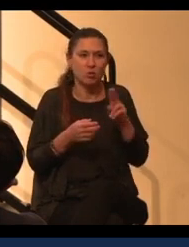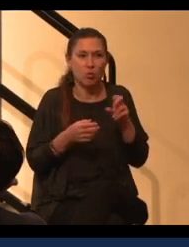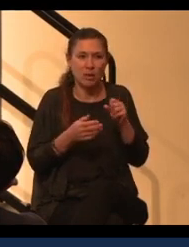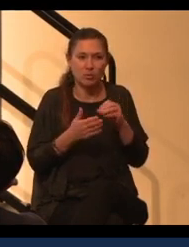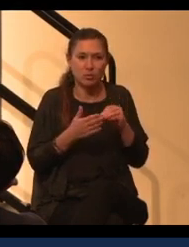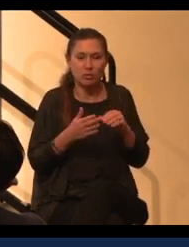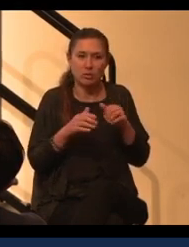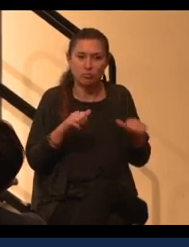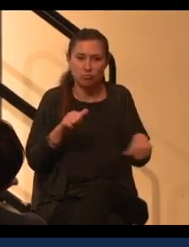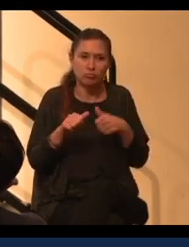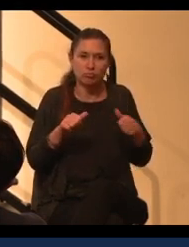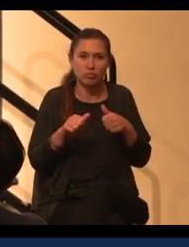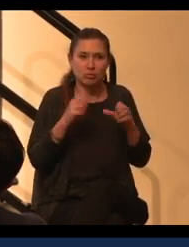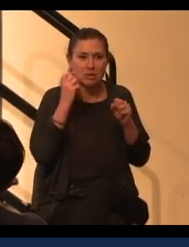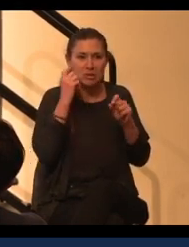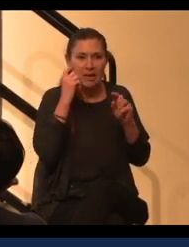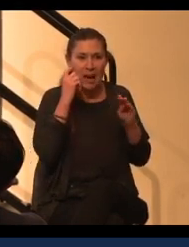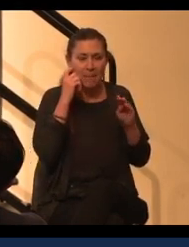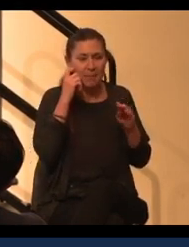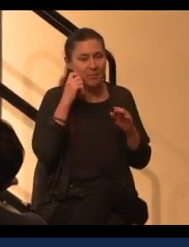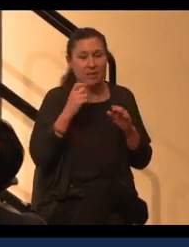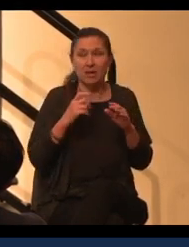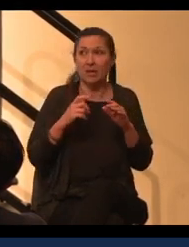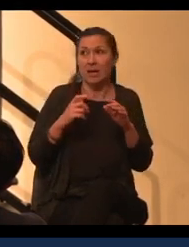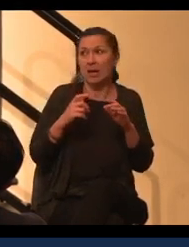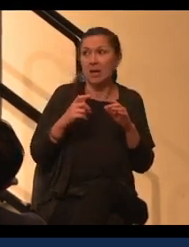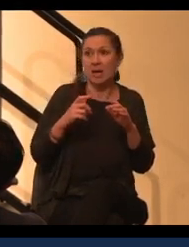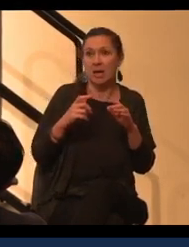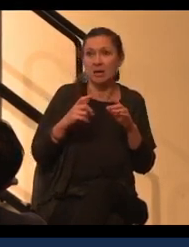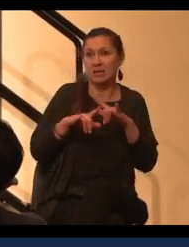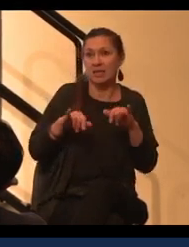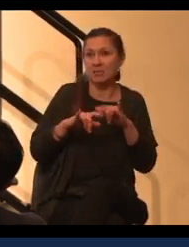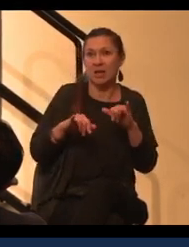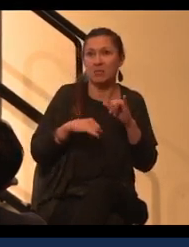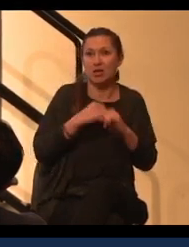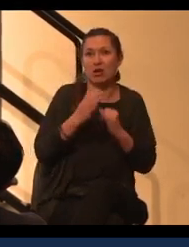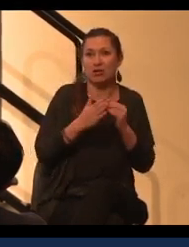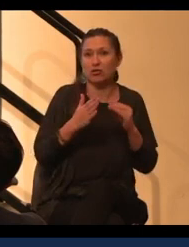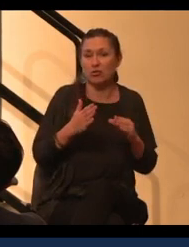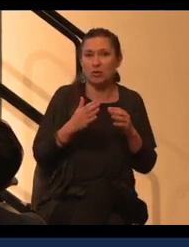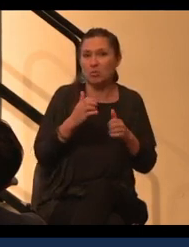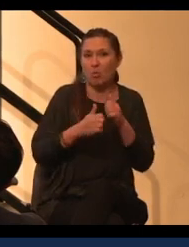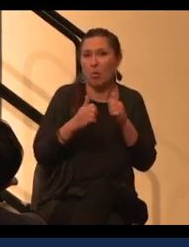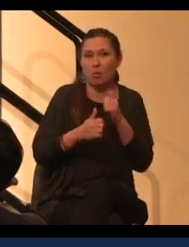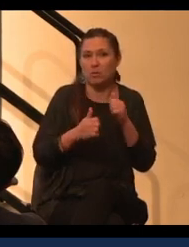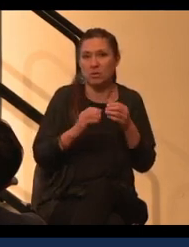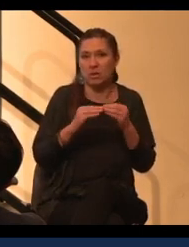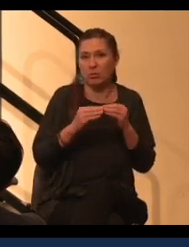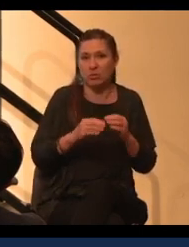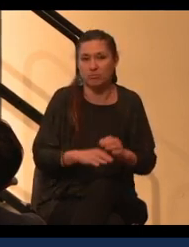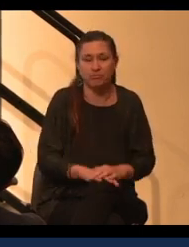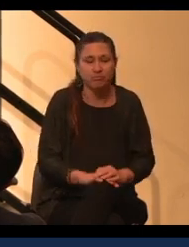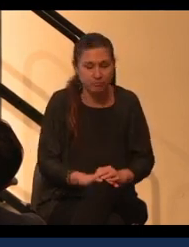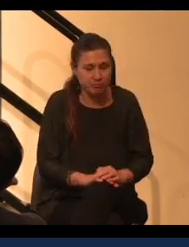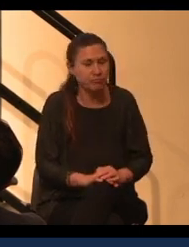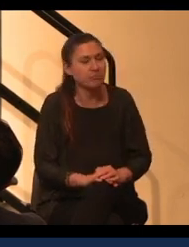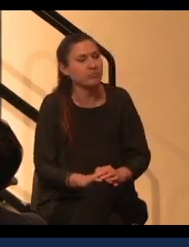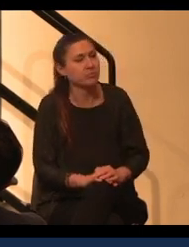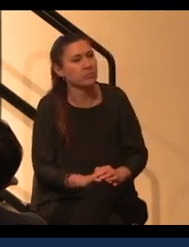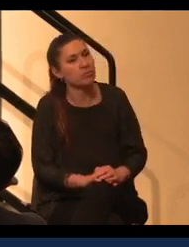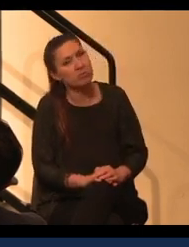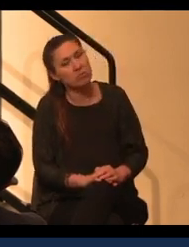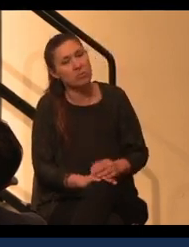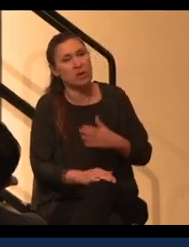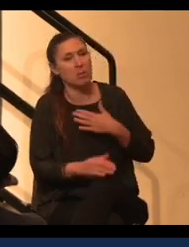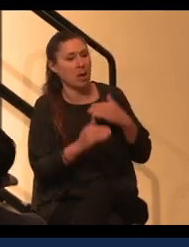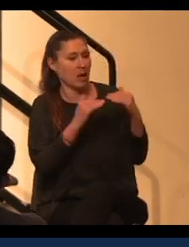international students have been making up for that. And so when it comes to scientific production, in a recent study, my colleague